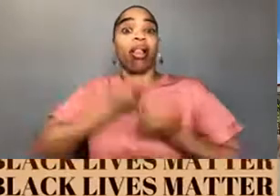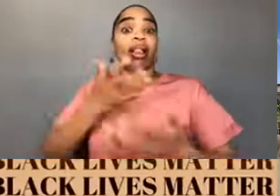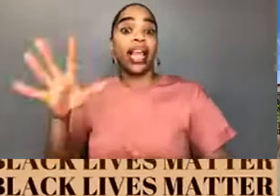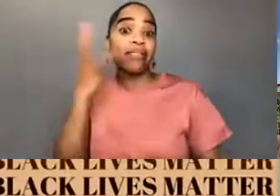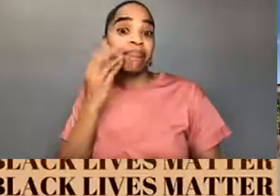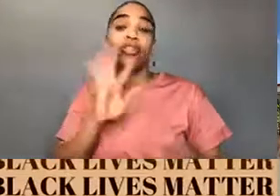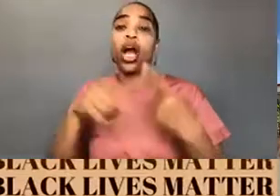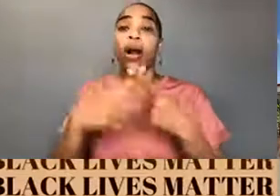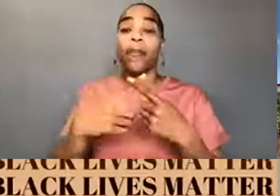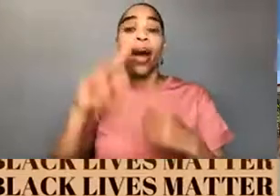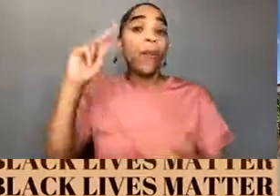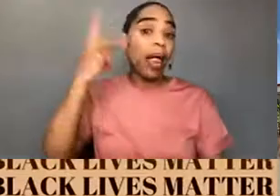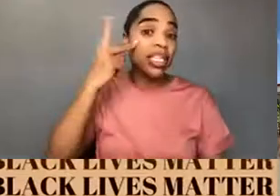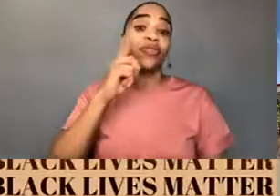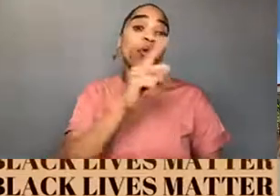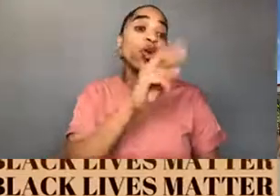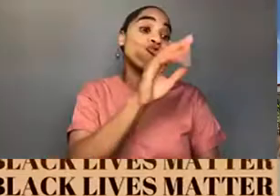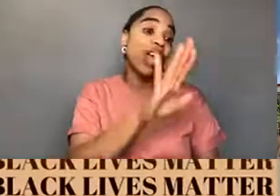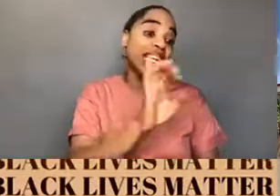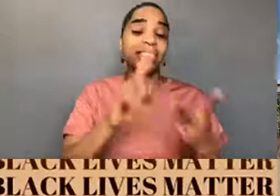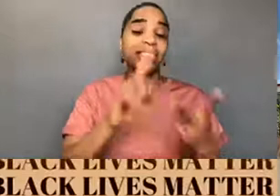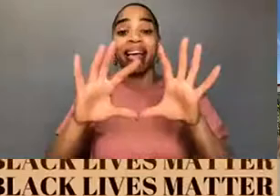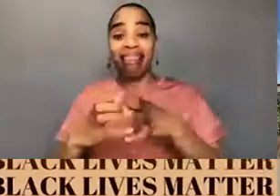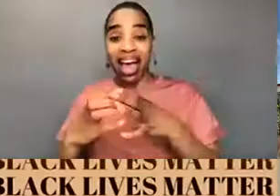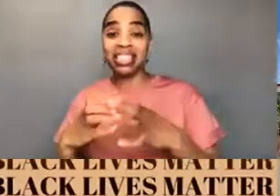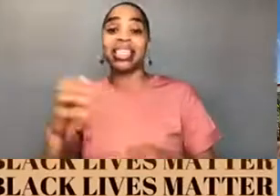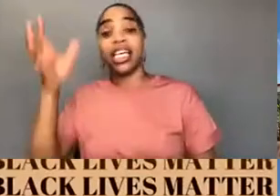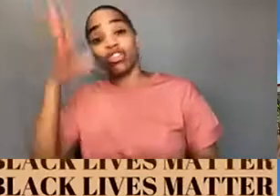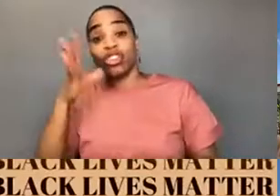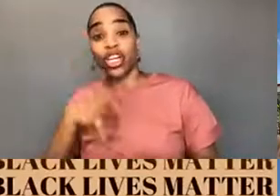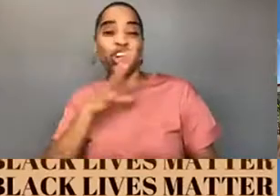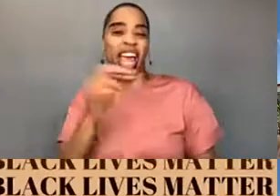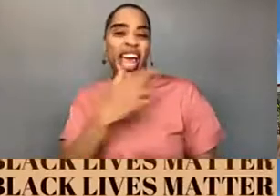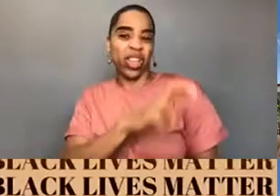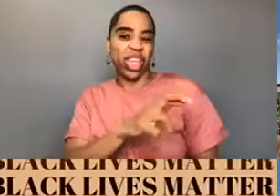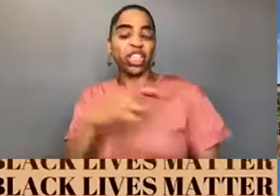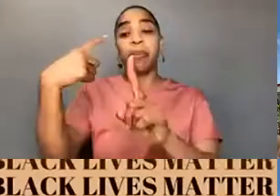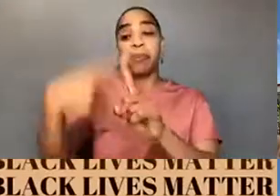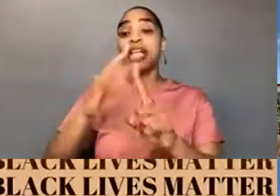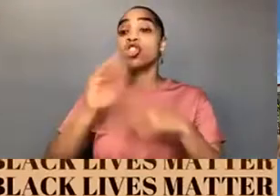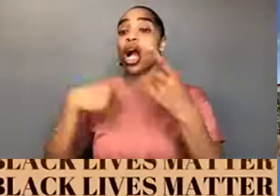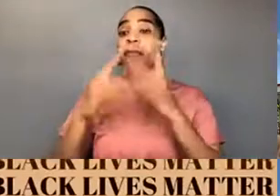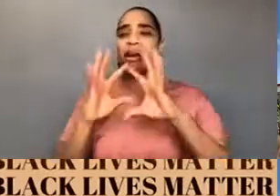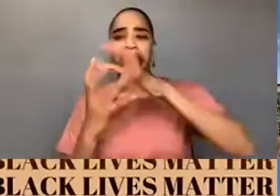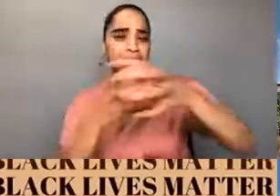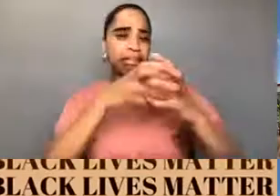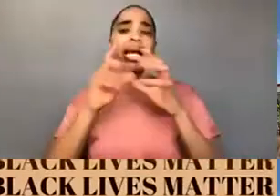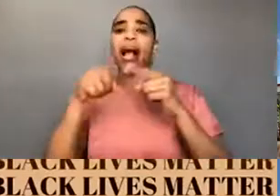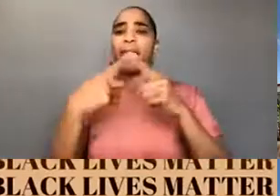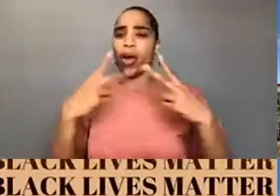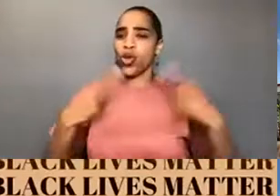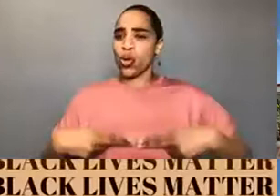politics of race, class, gender, and religion, while simultaneously pinpointing and reinforcing the interconnected nature of human